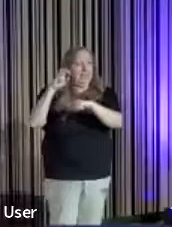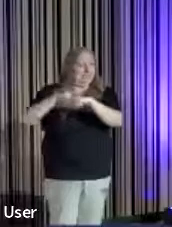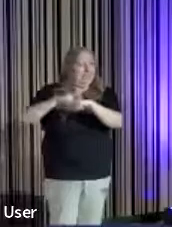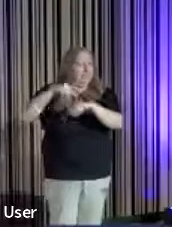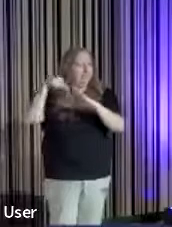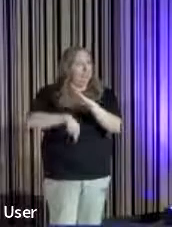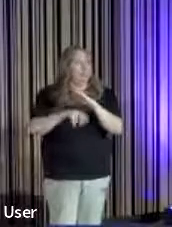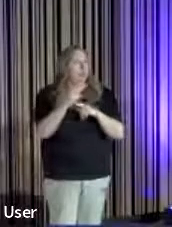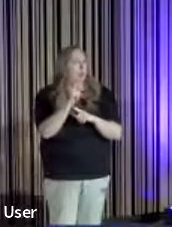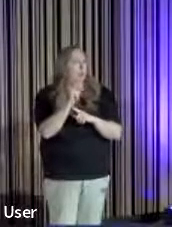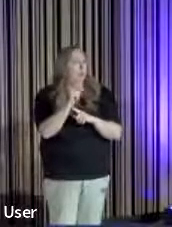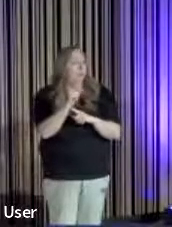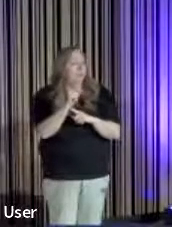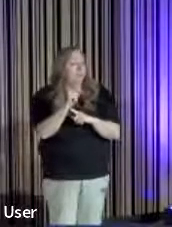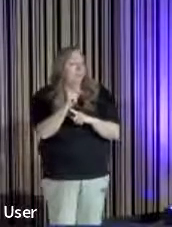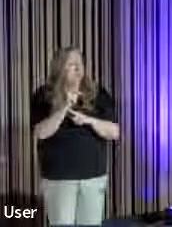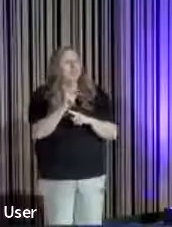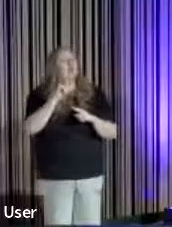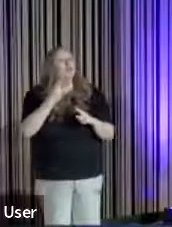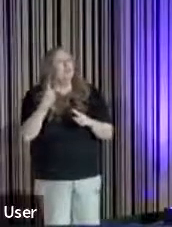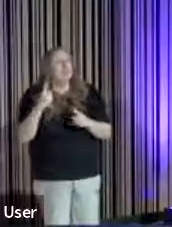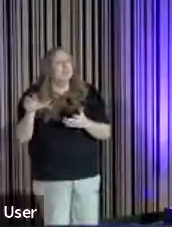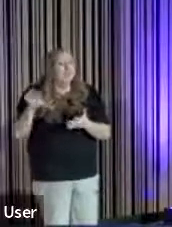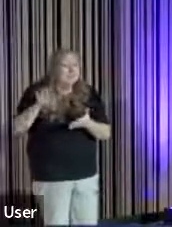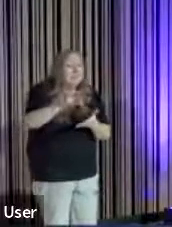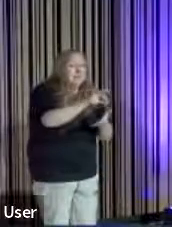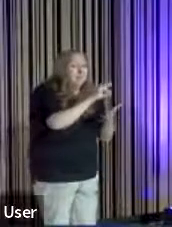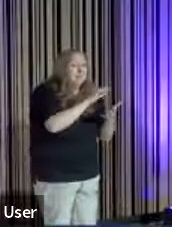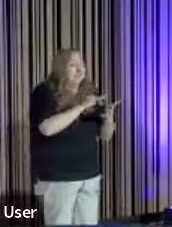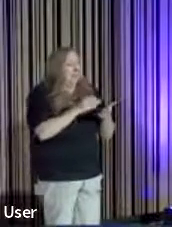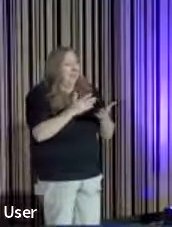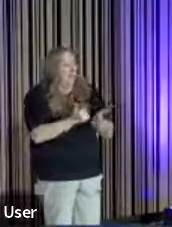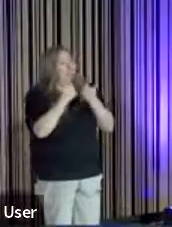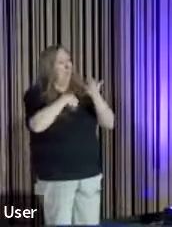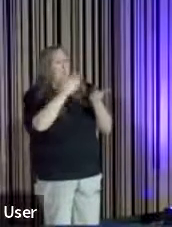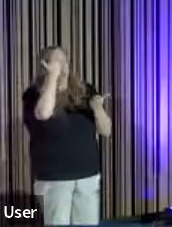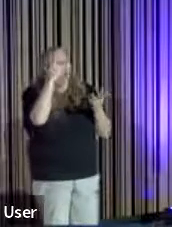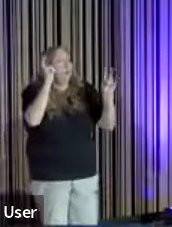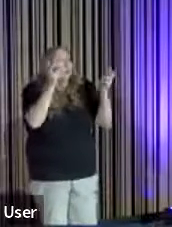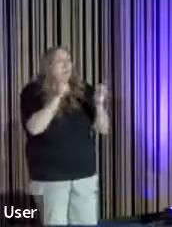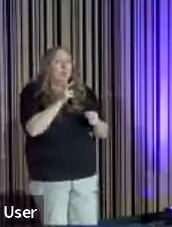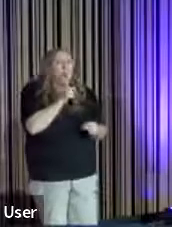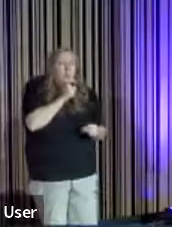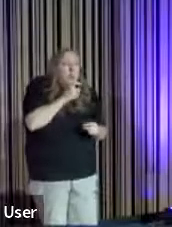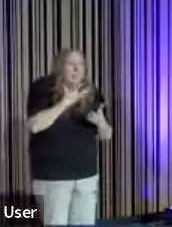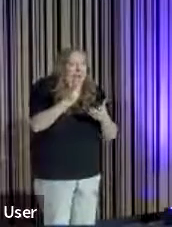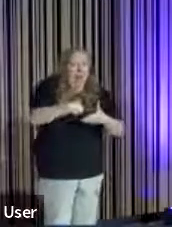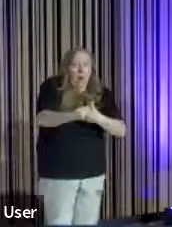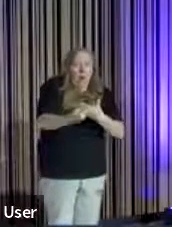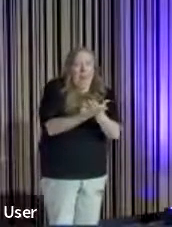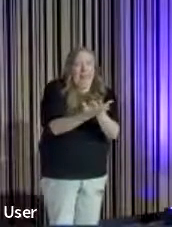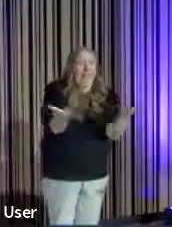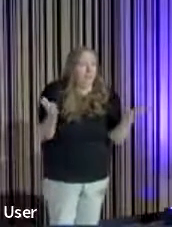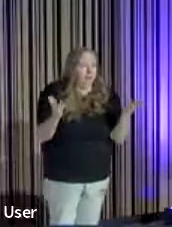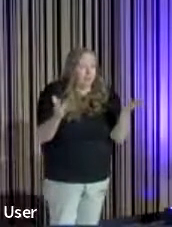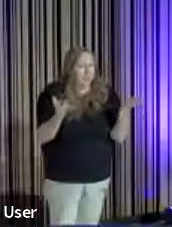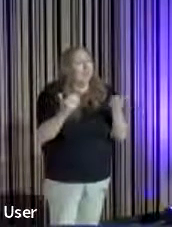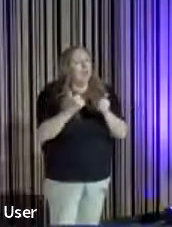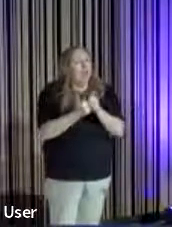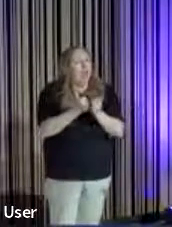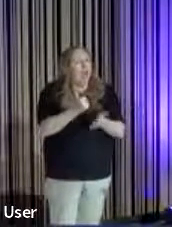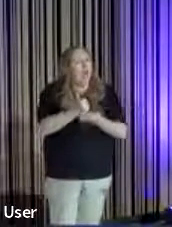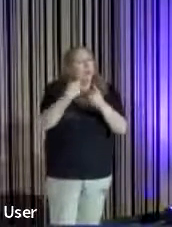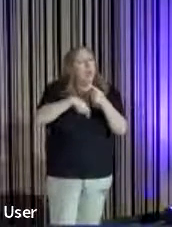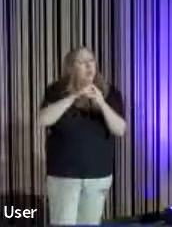catalogs helps us learn who's out there. It also helps us to start to track these viruses. So this is focusing in